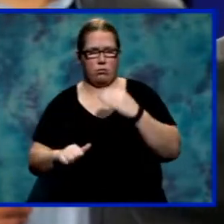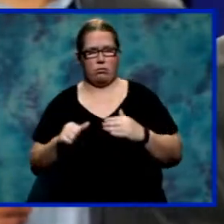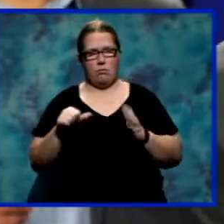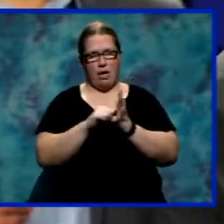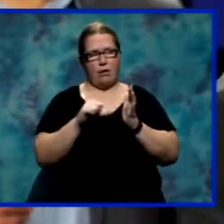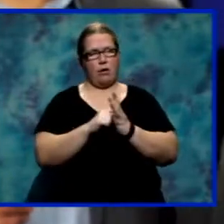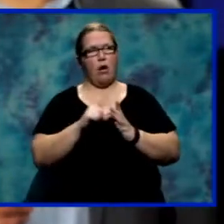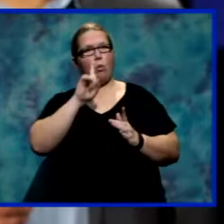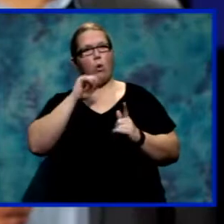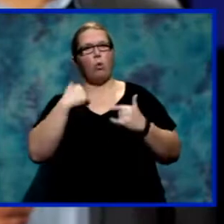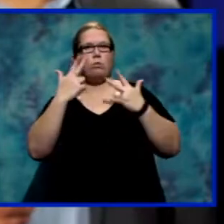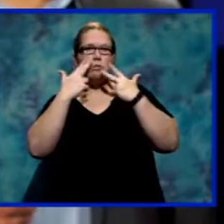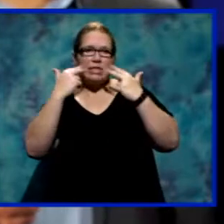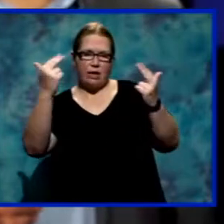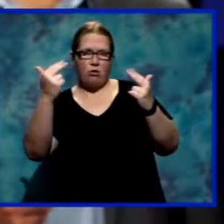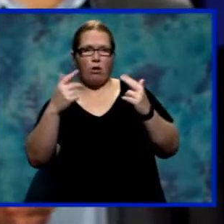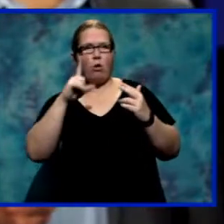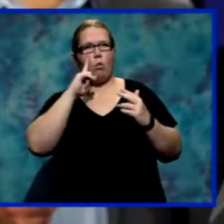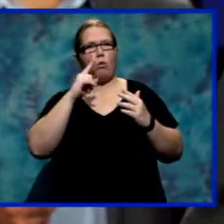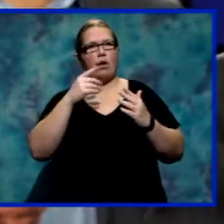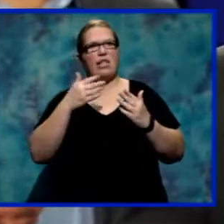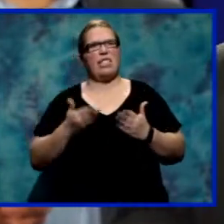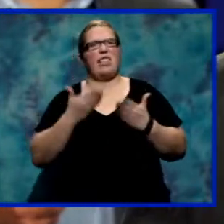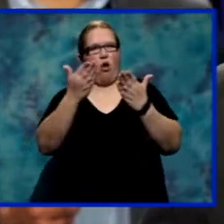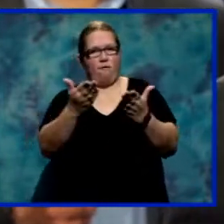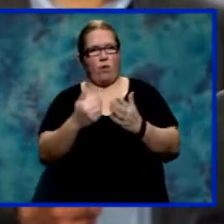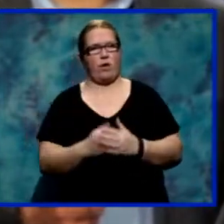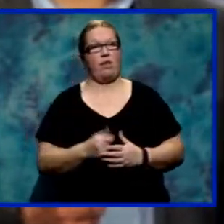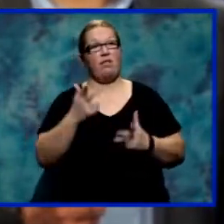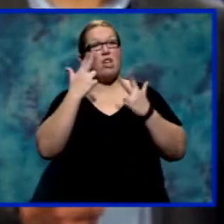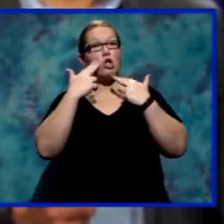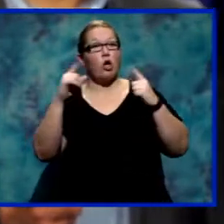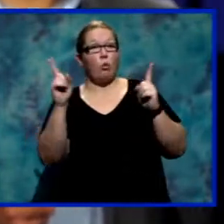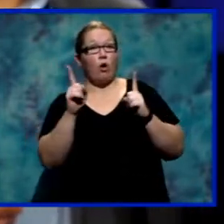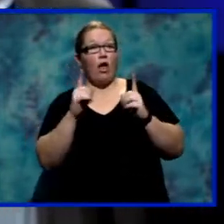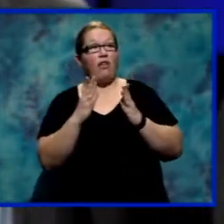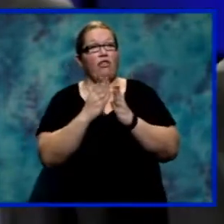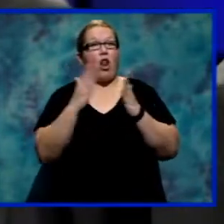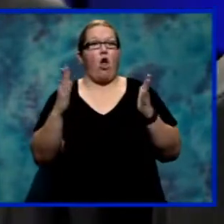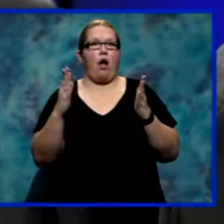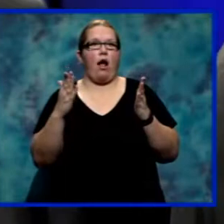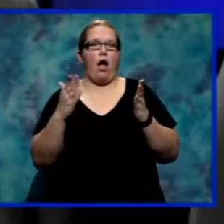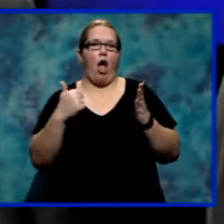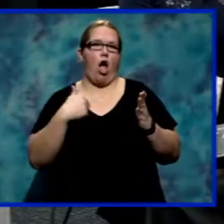song while we're taking the offering. And the song is, The Longer I Serve Him.